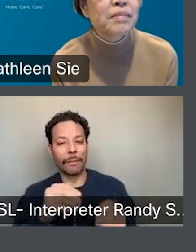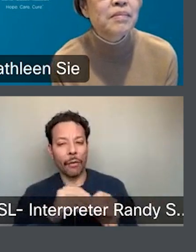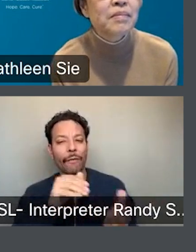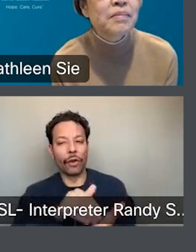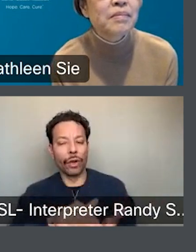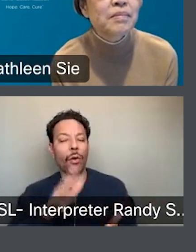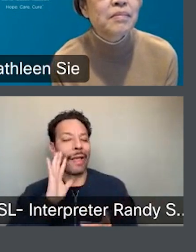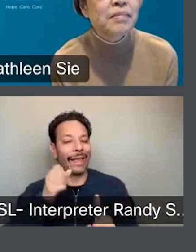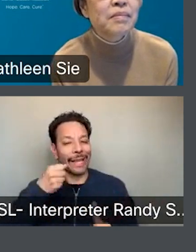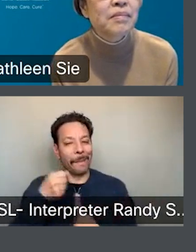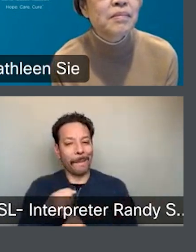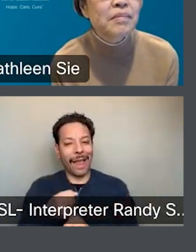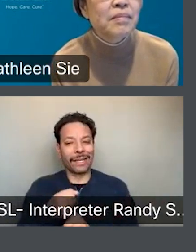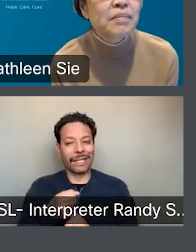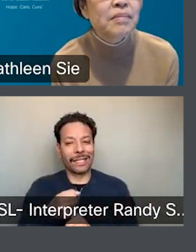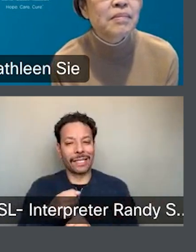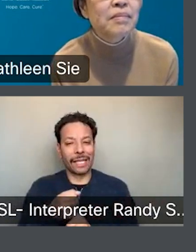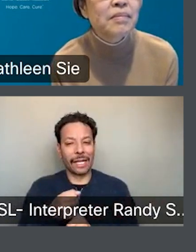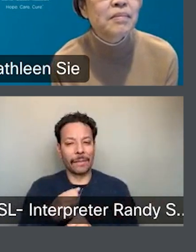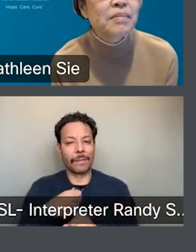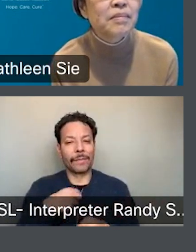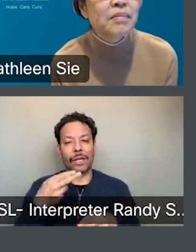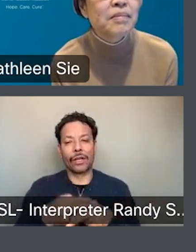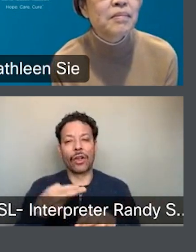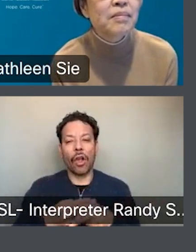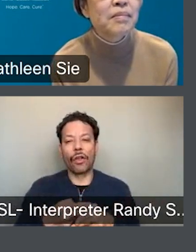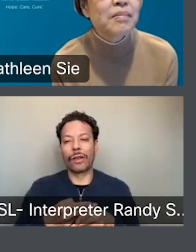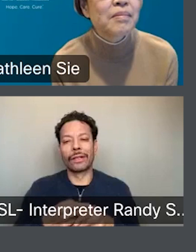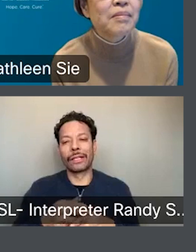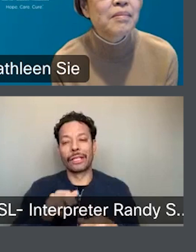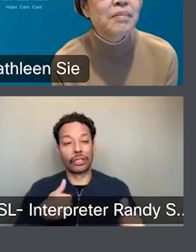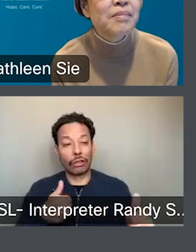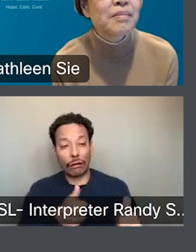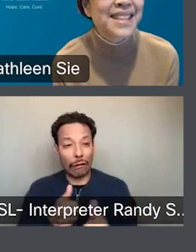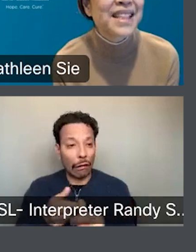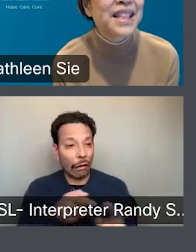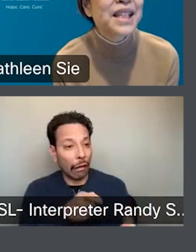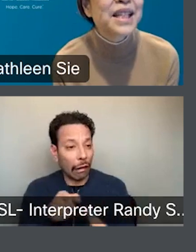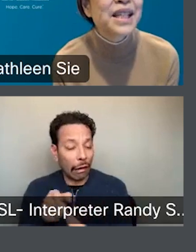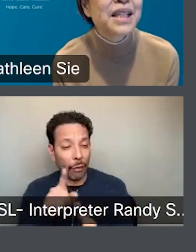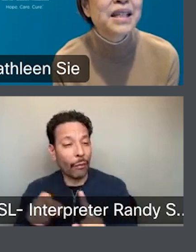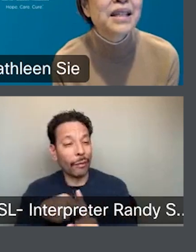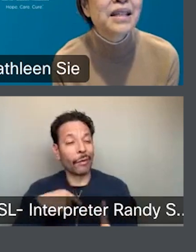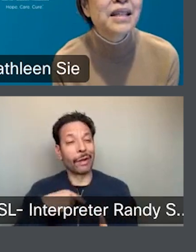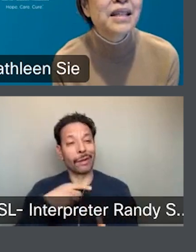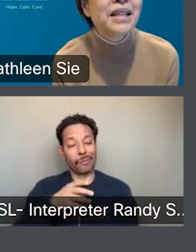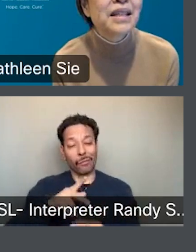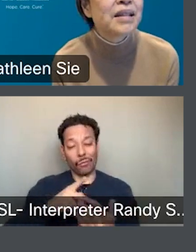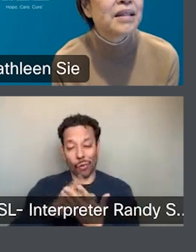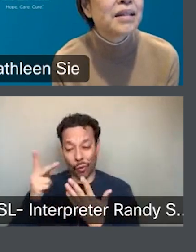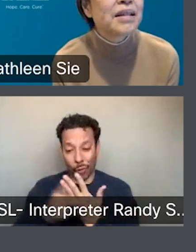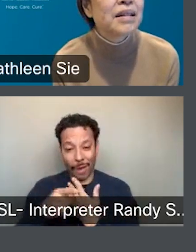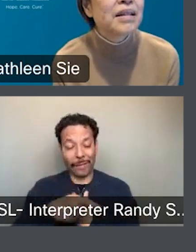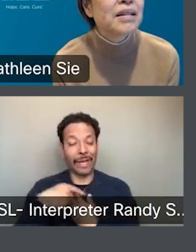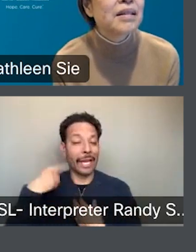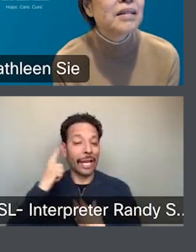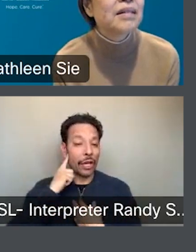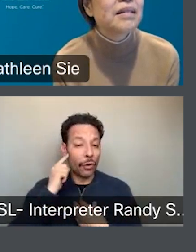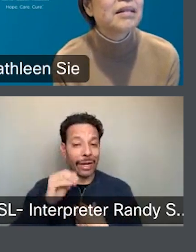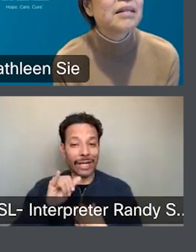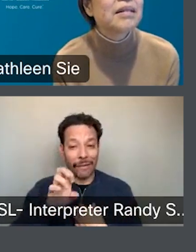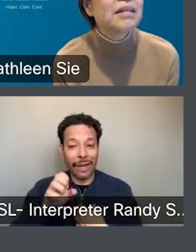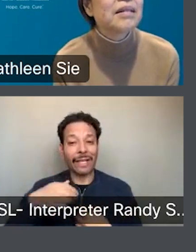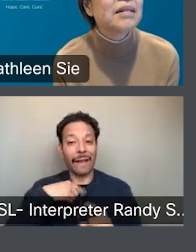impact, I call it chasing a moving target when we're programming hearing devices. If we have that conductive component on